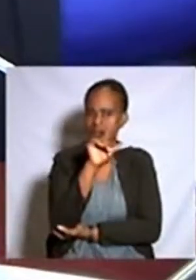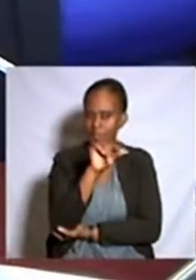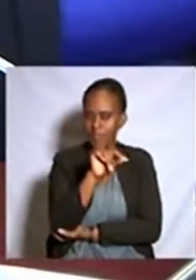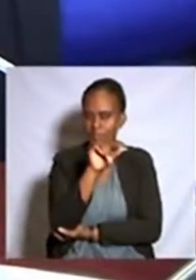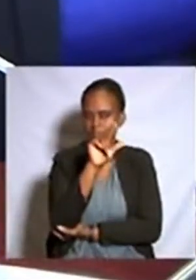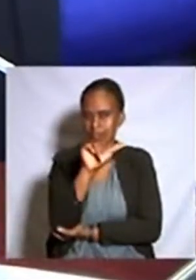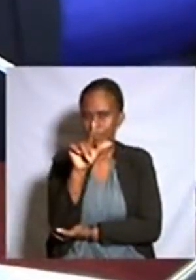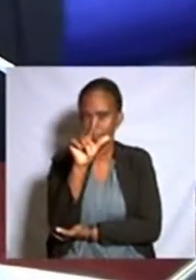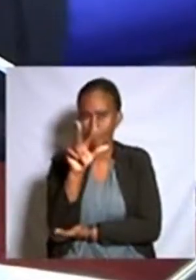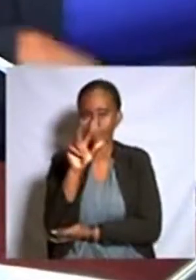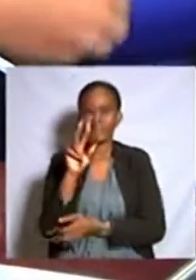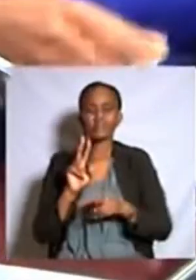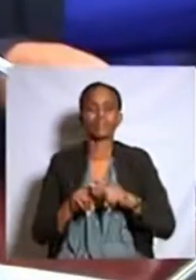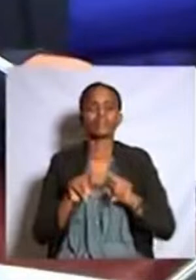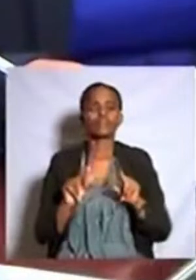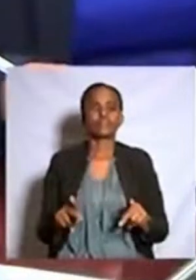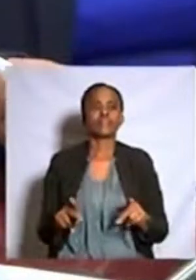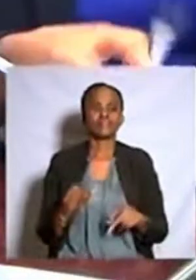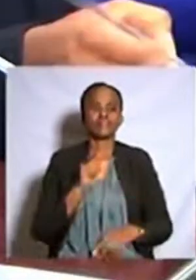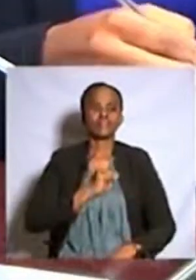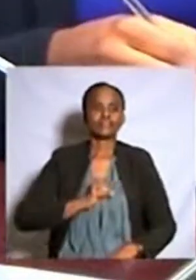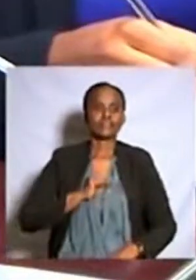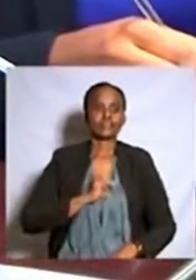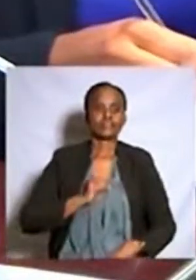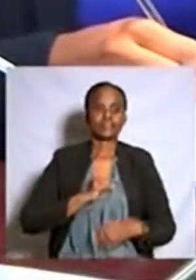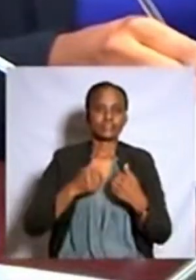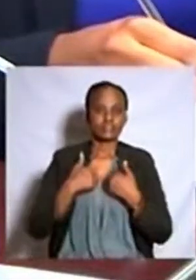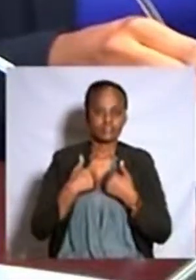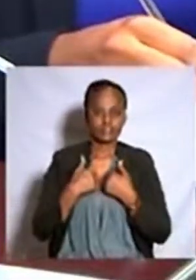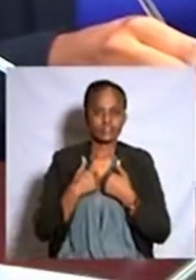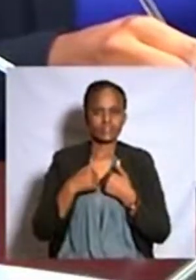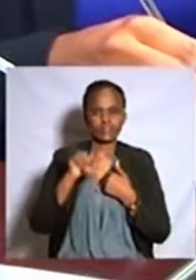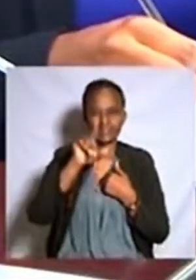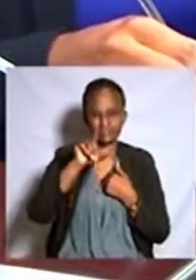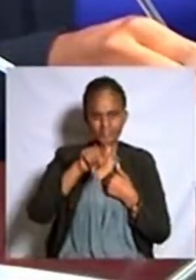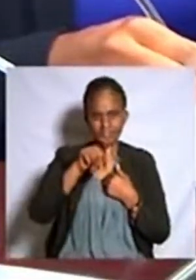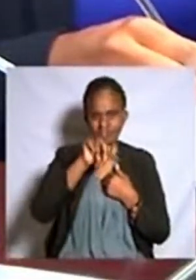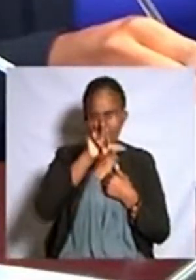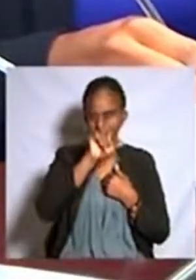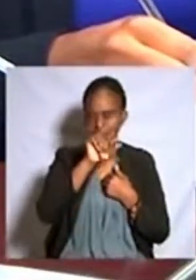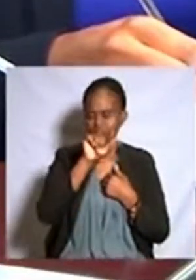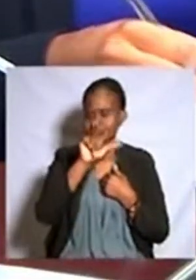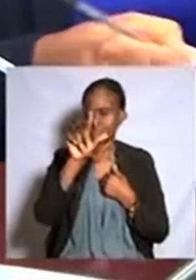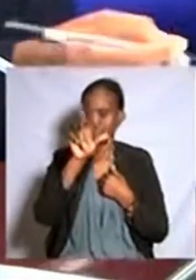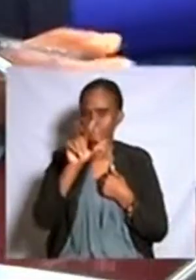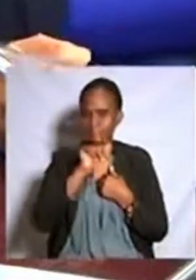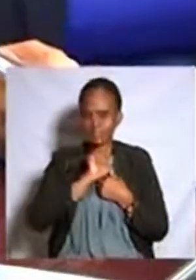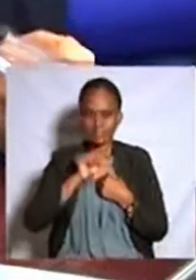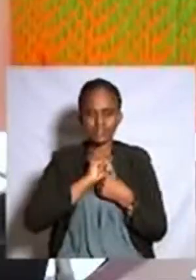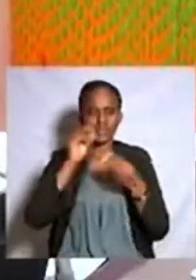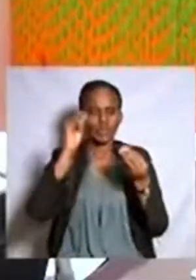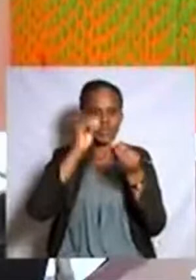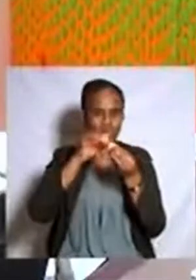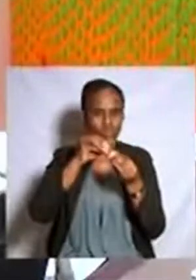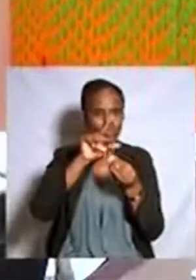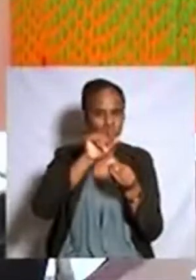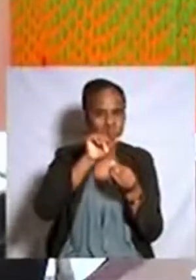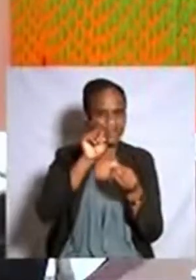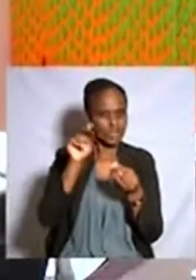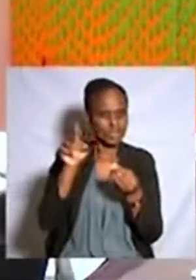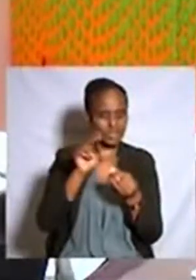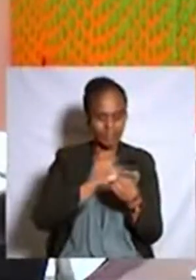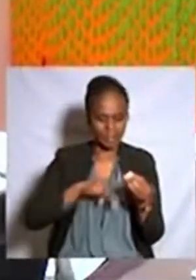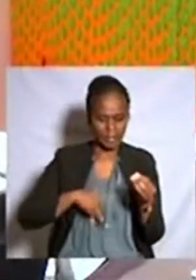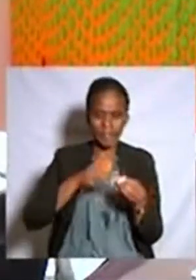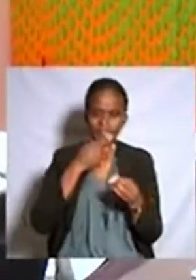2023, Chair. I beg your pardon, there is an error there. It's supposed to be 2023. 2023. Honourable members, let's observe that one. We'll